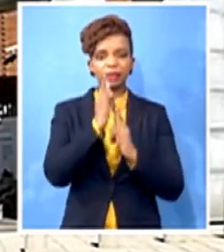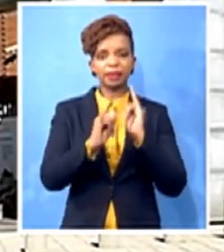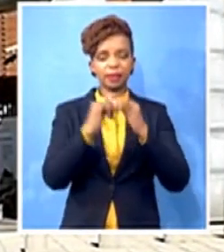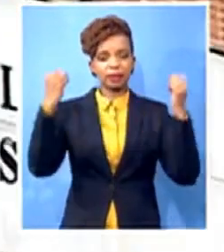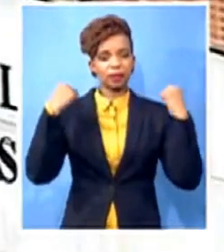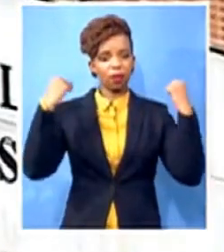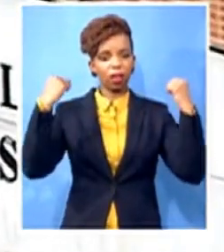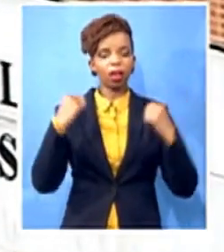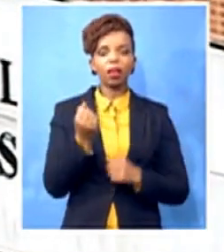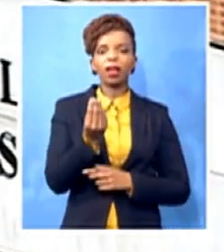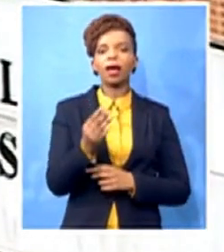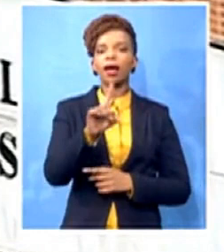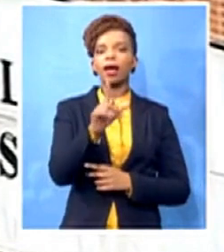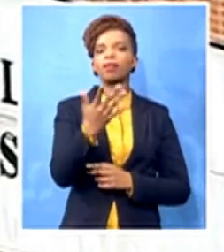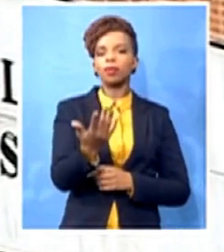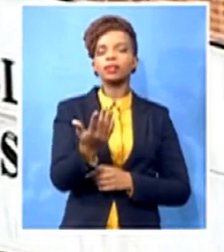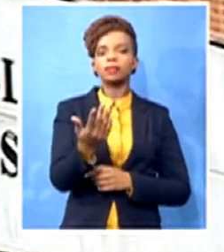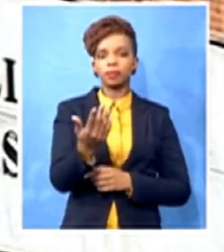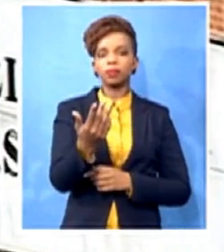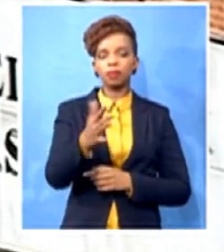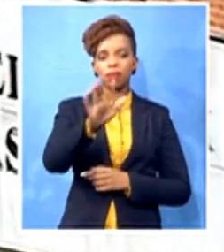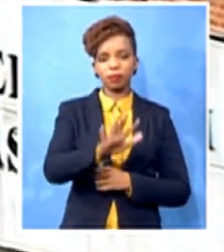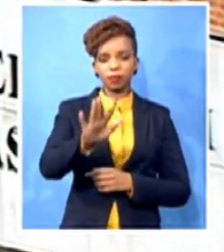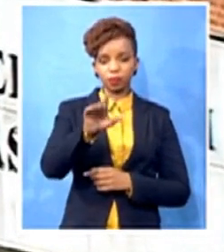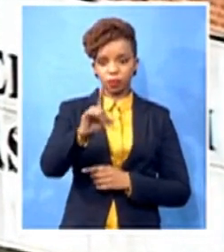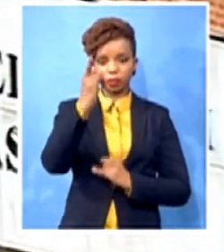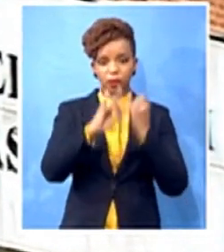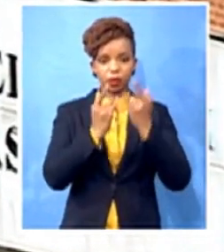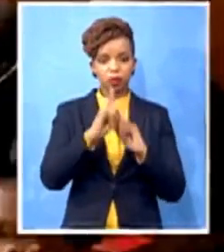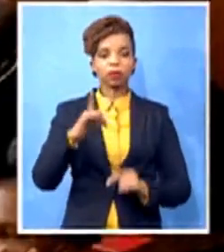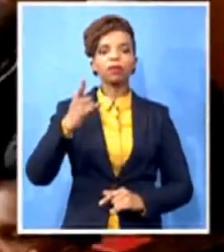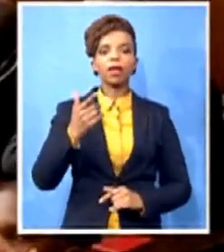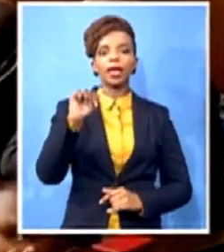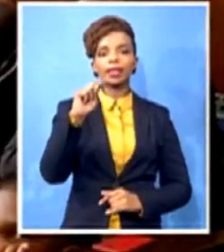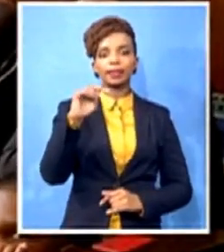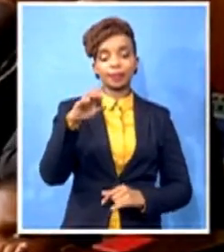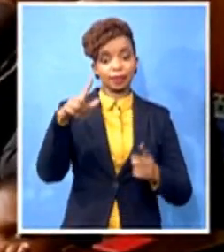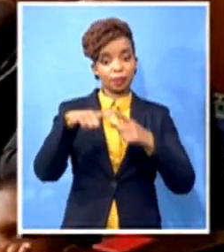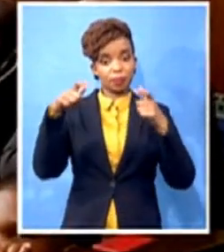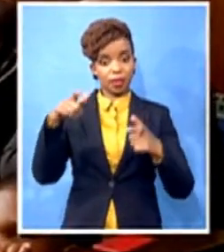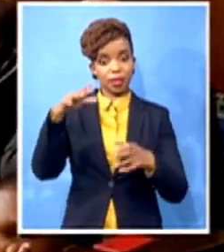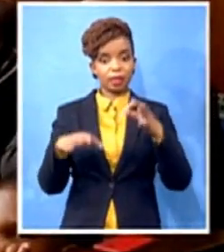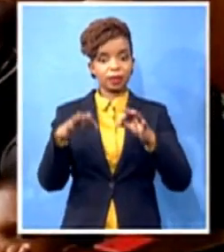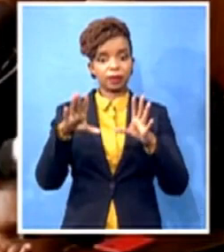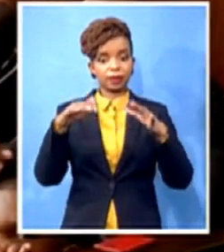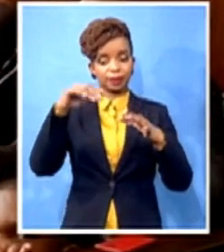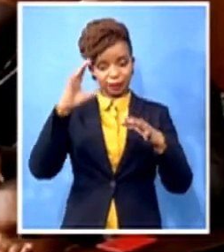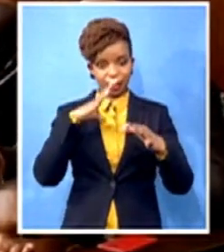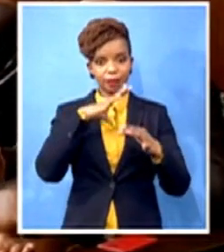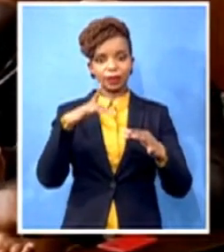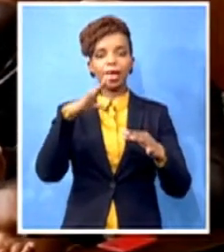ANC being the second biggest party in council without necessarily being directed by it or